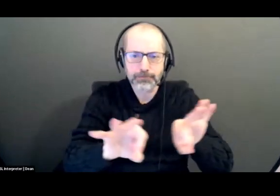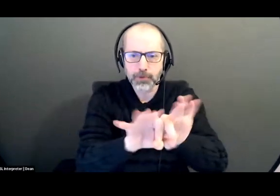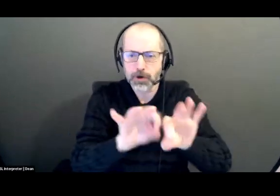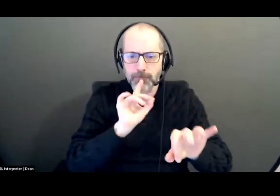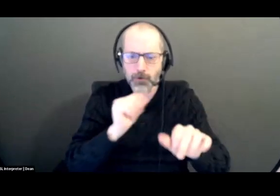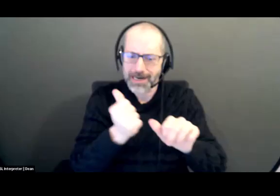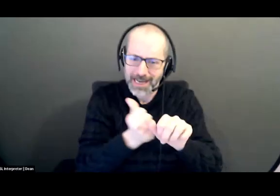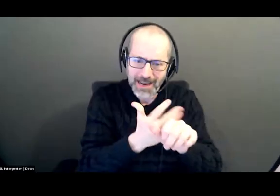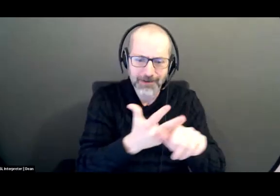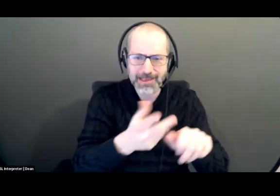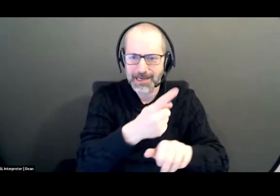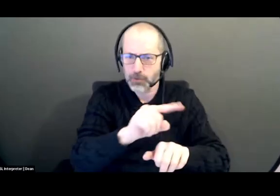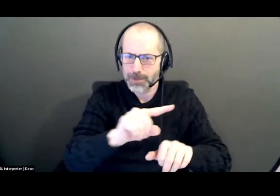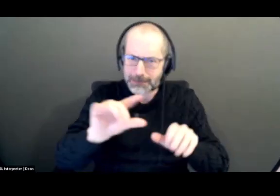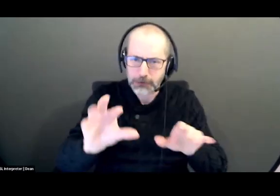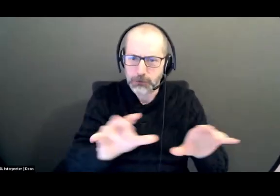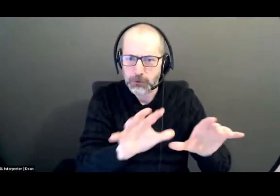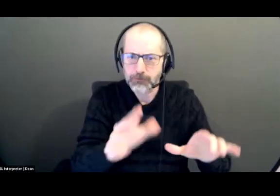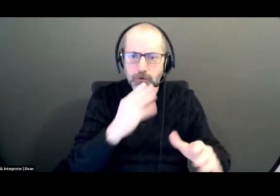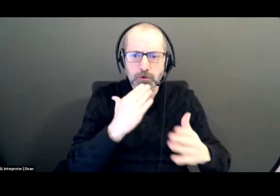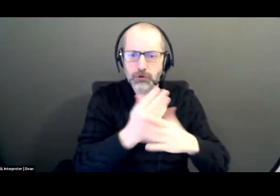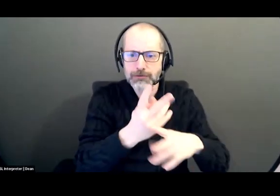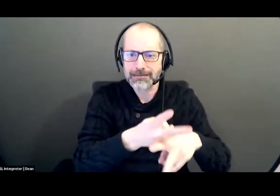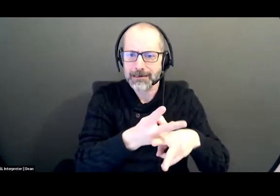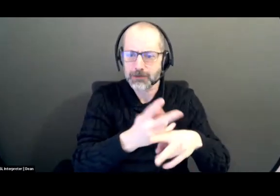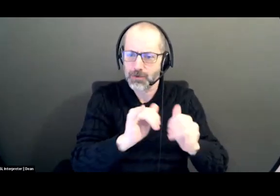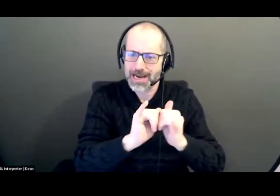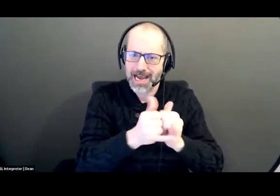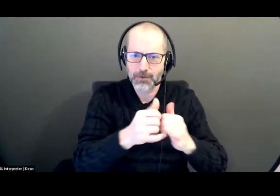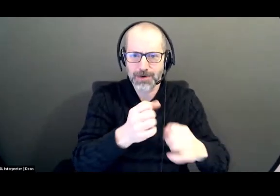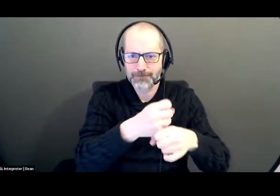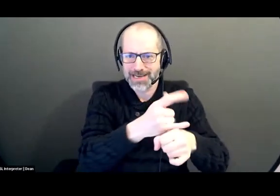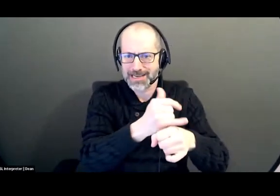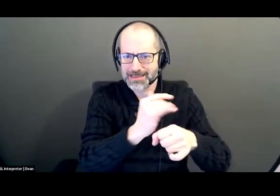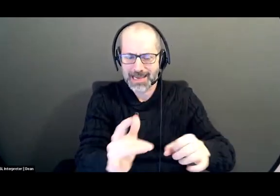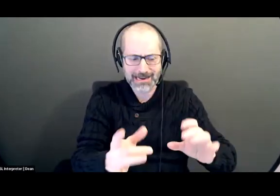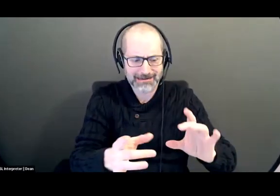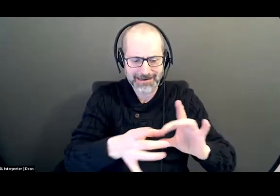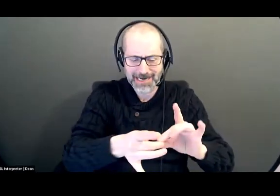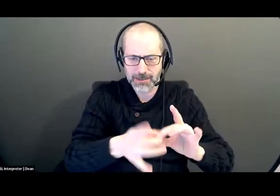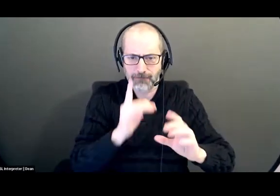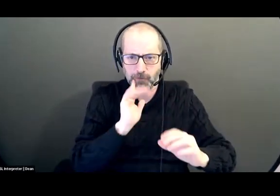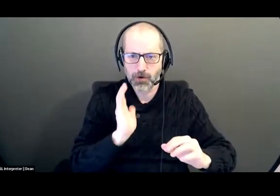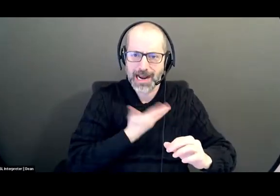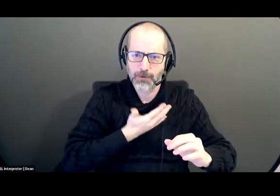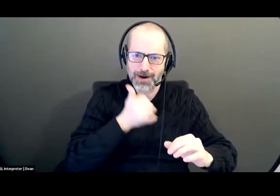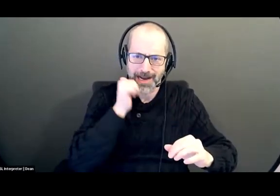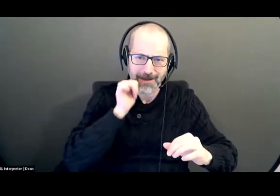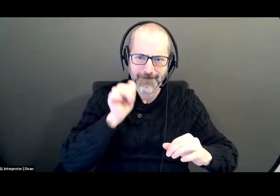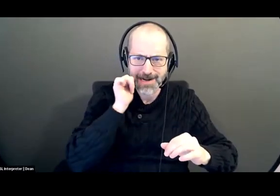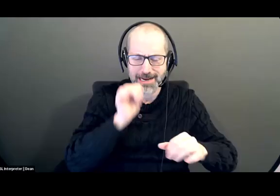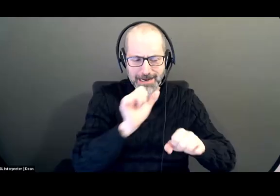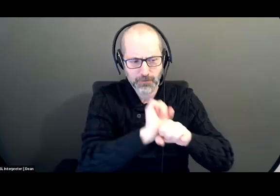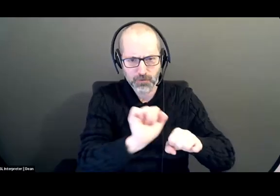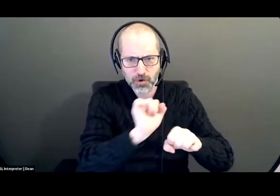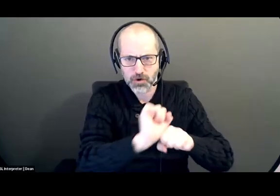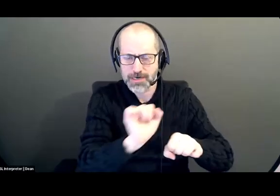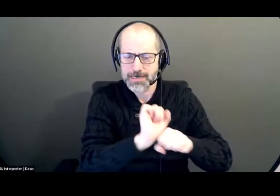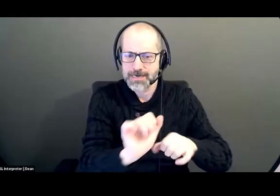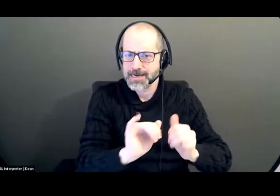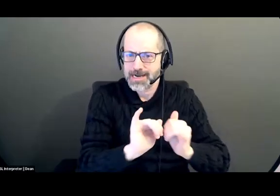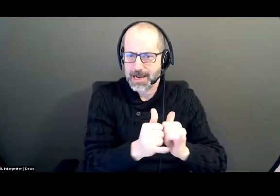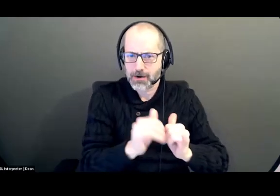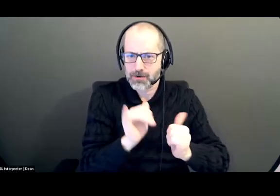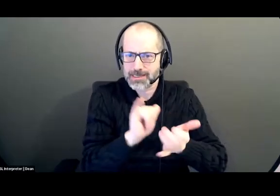Brady. So to begin with, one of the foundational ideas that has helped me conceptualize how I approach